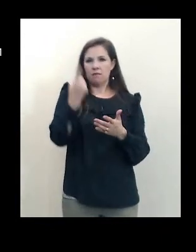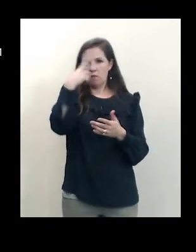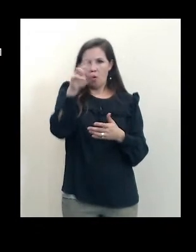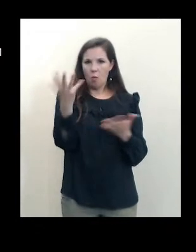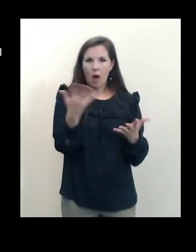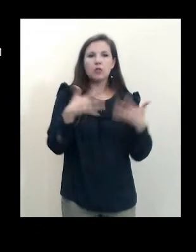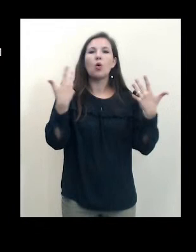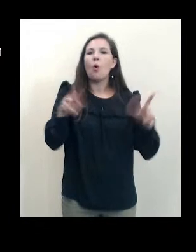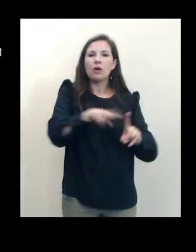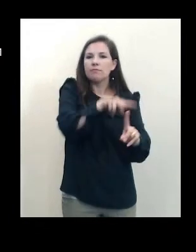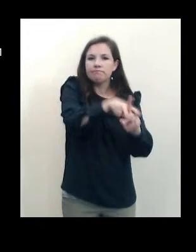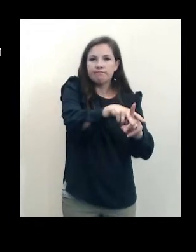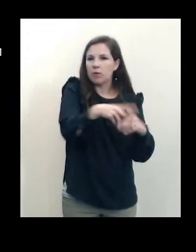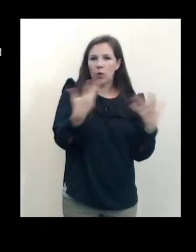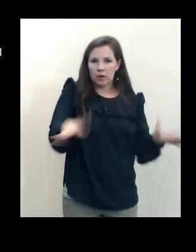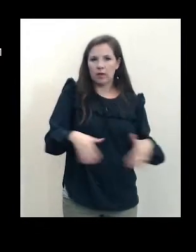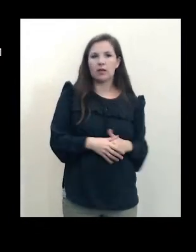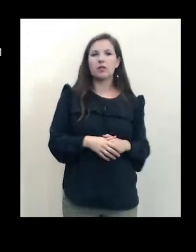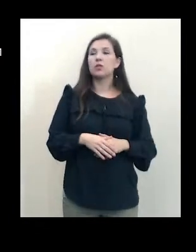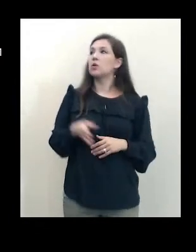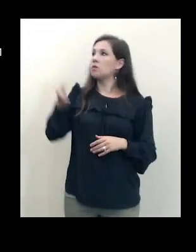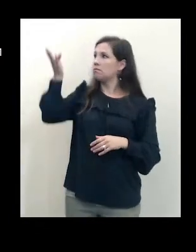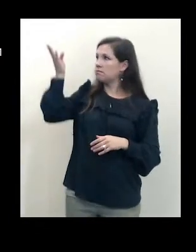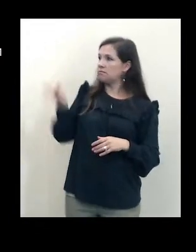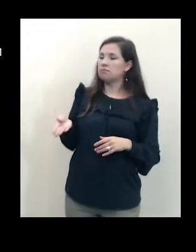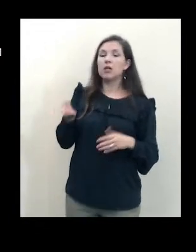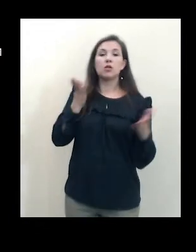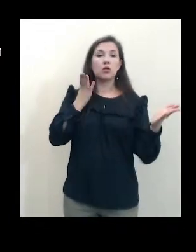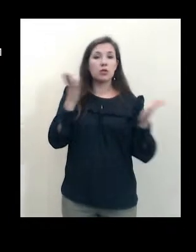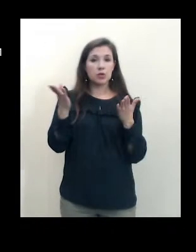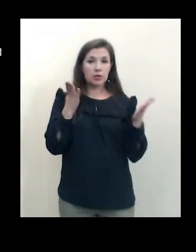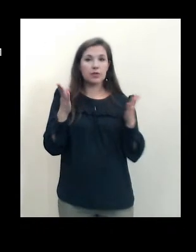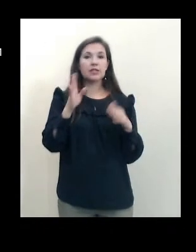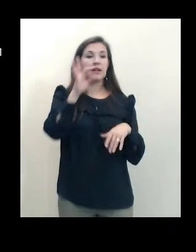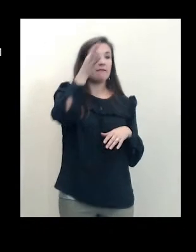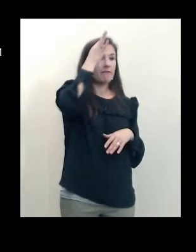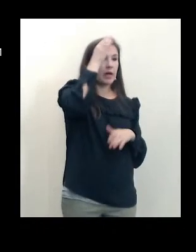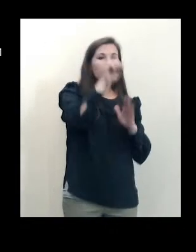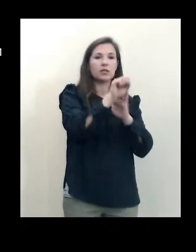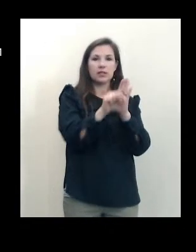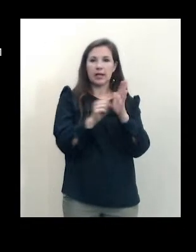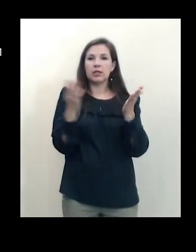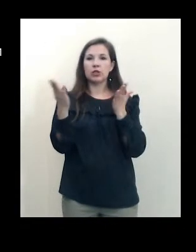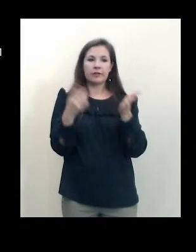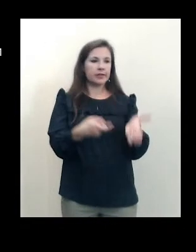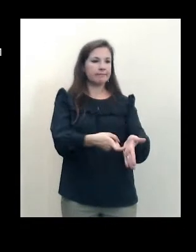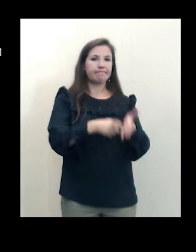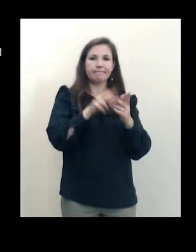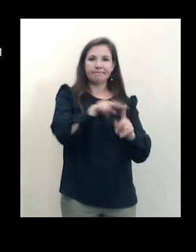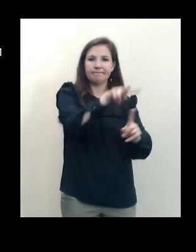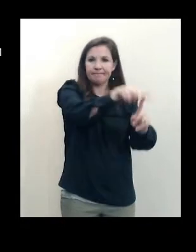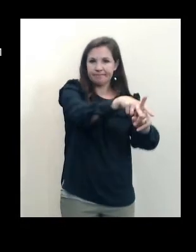about this before in the past. These are the services that are mandated by federal and state government for a county budget.